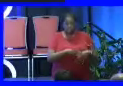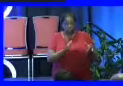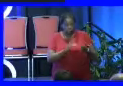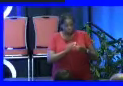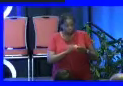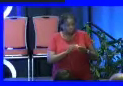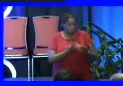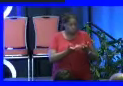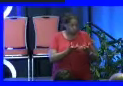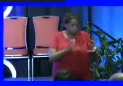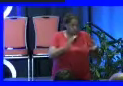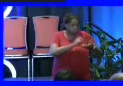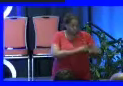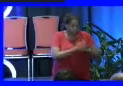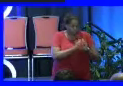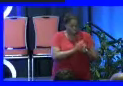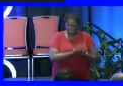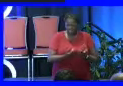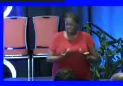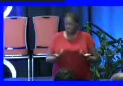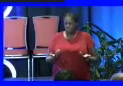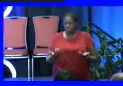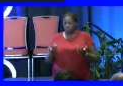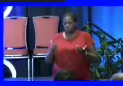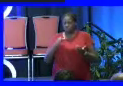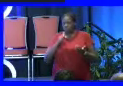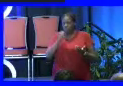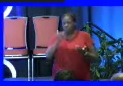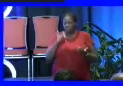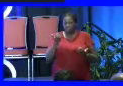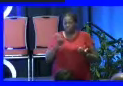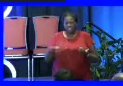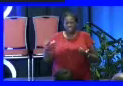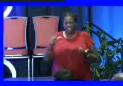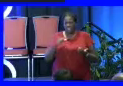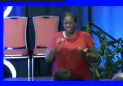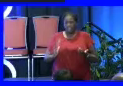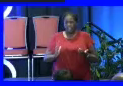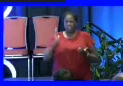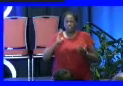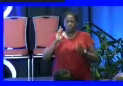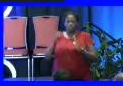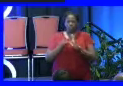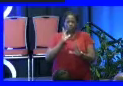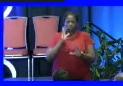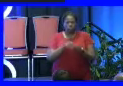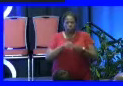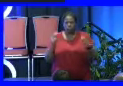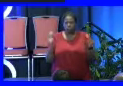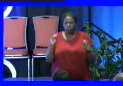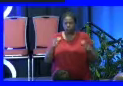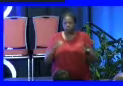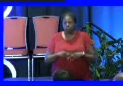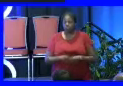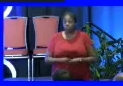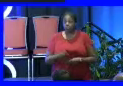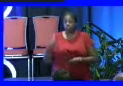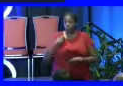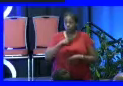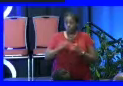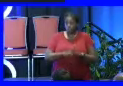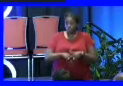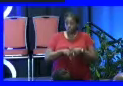do something together, but it's not anything that we have any official role in. When we started